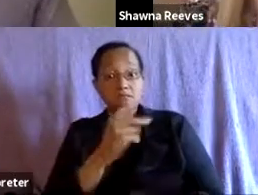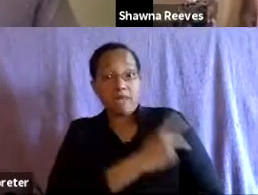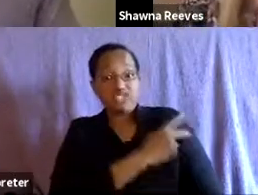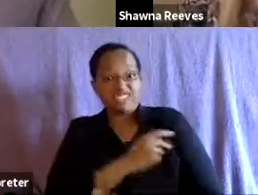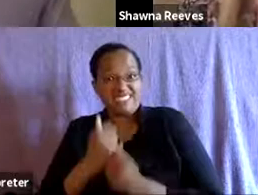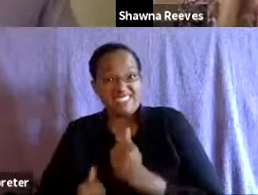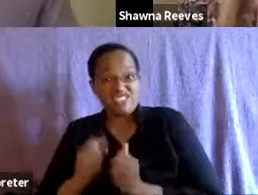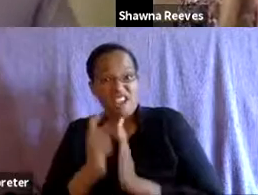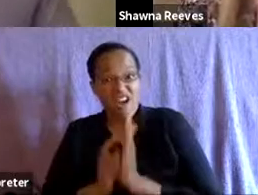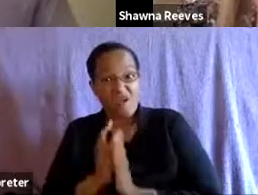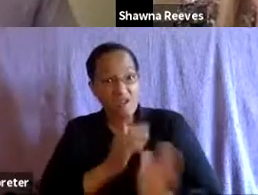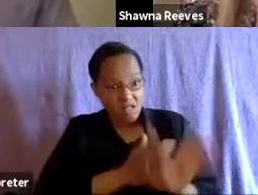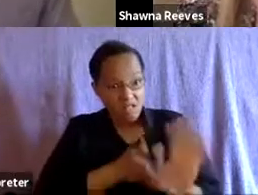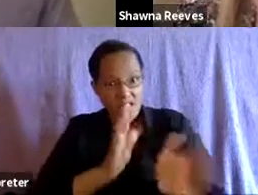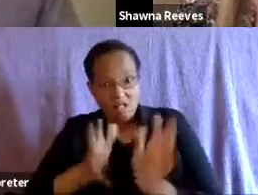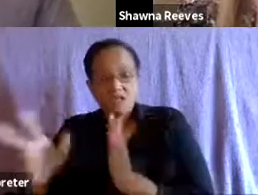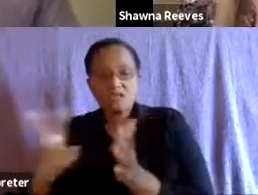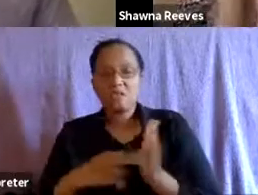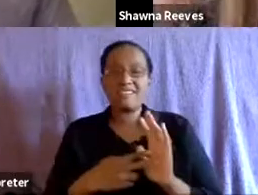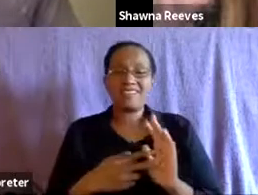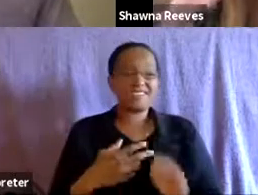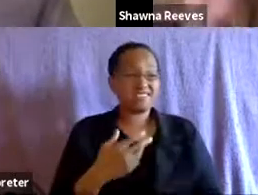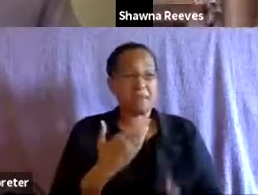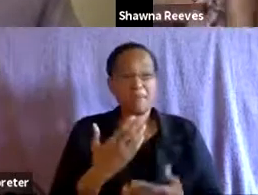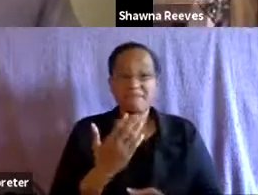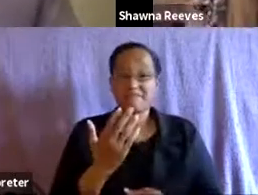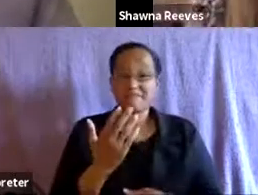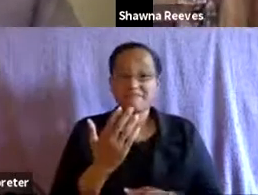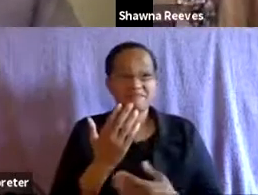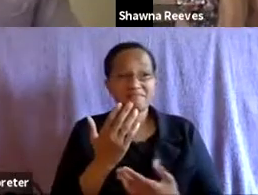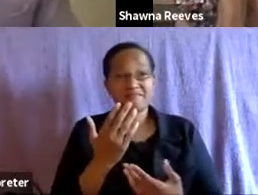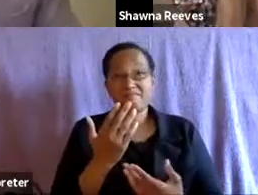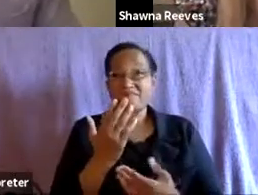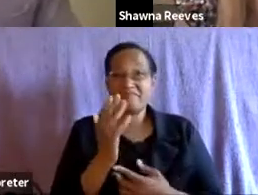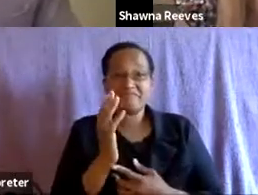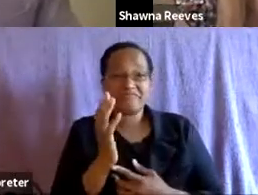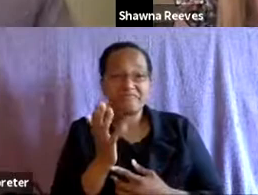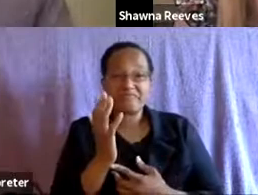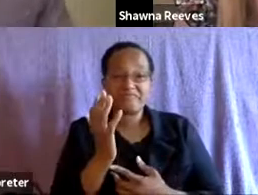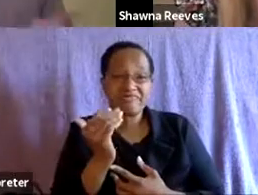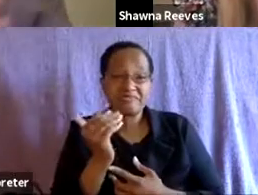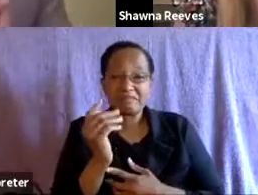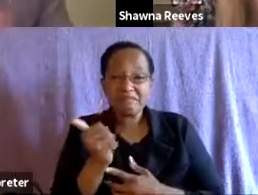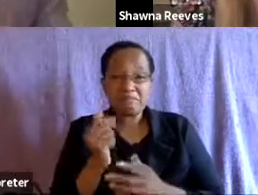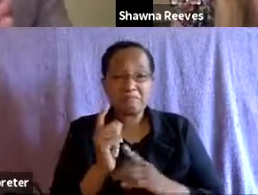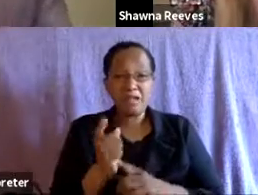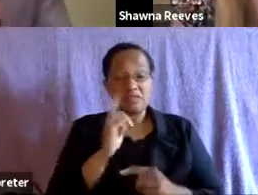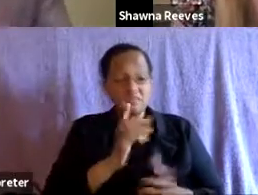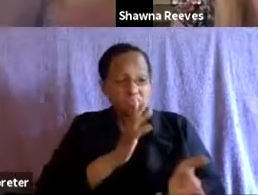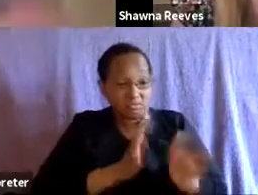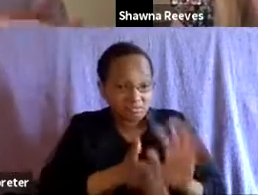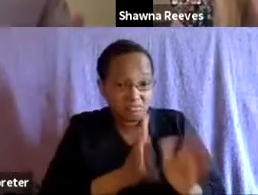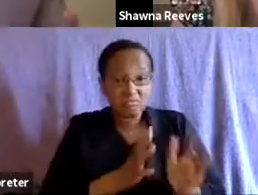hour and are having to see 10, 12, maybe 15 residents an hour. If you do that math,